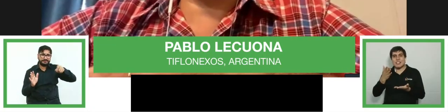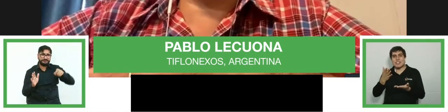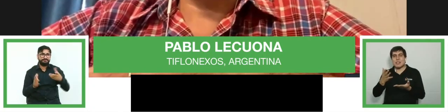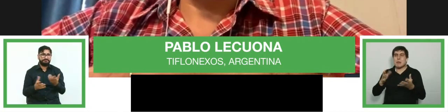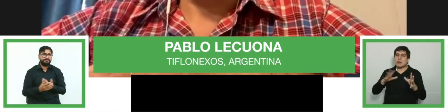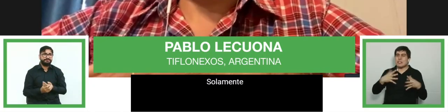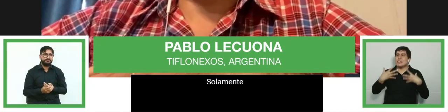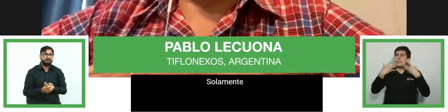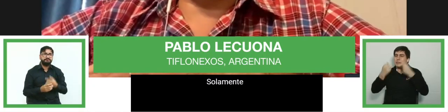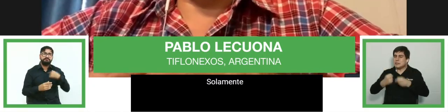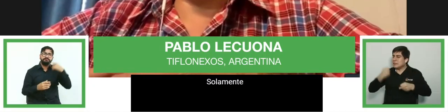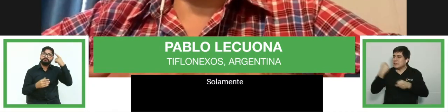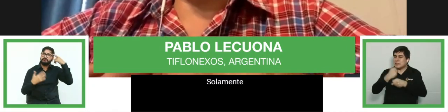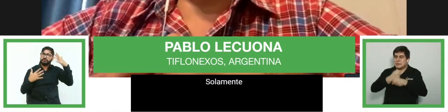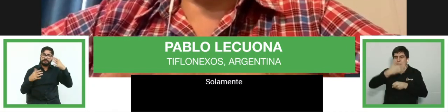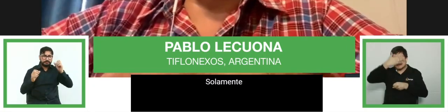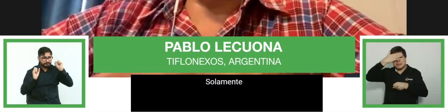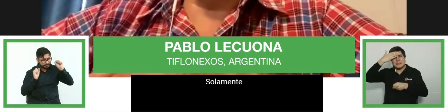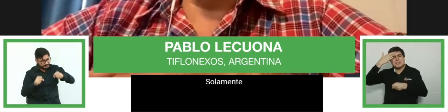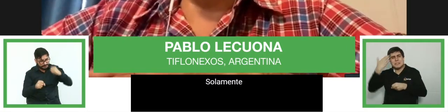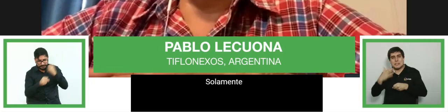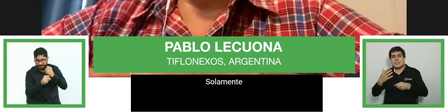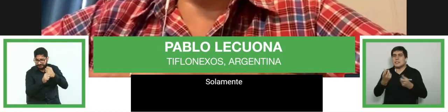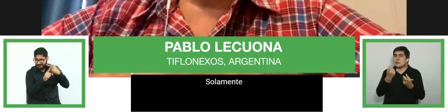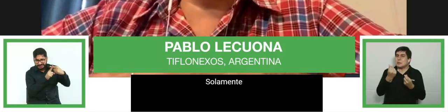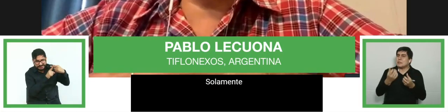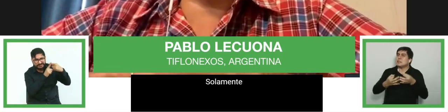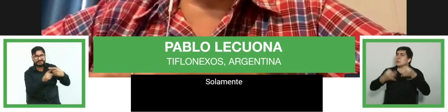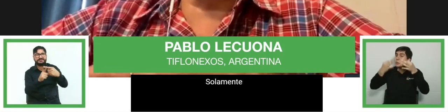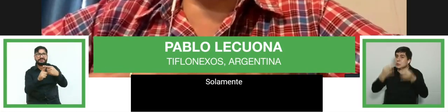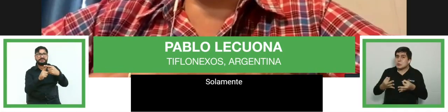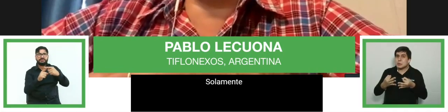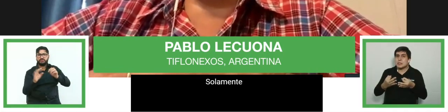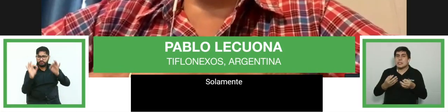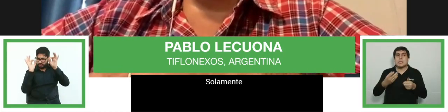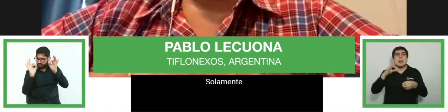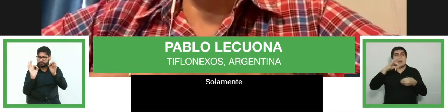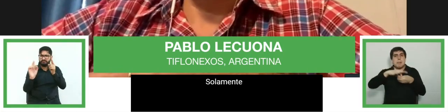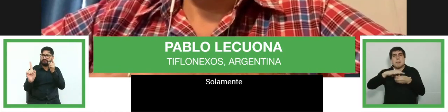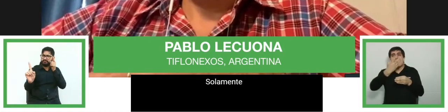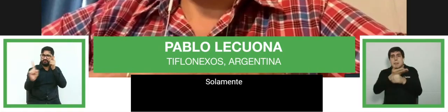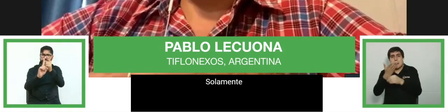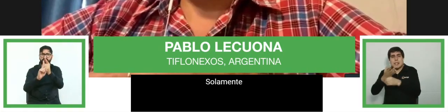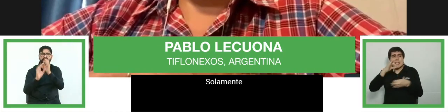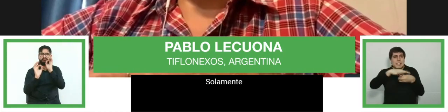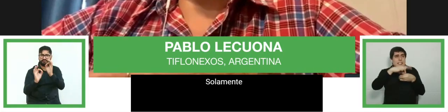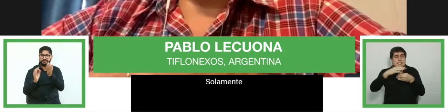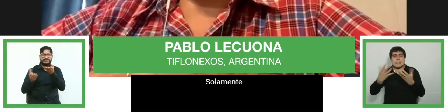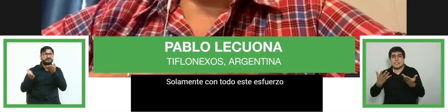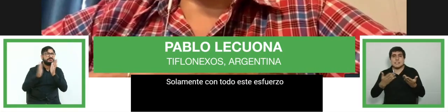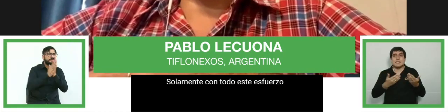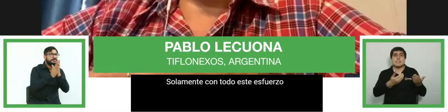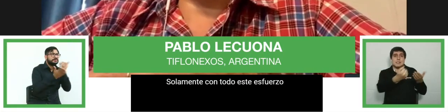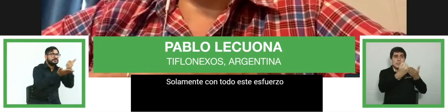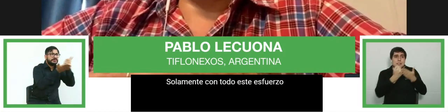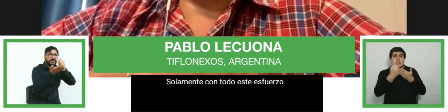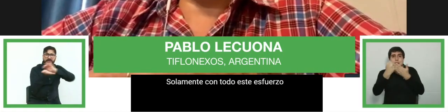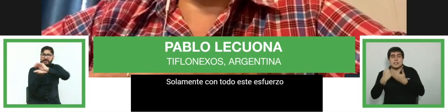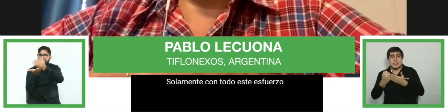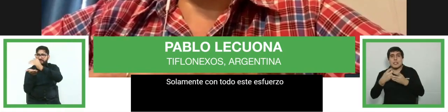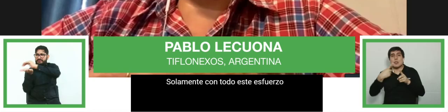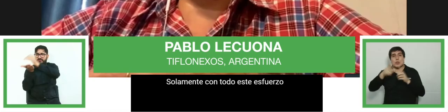hardly with our resources, depending on donations, international funding, which is reach less